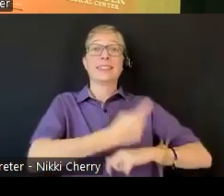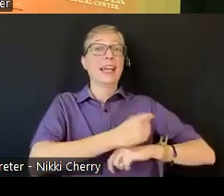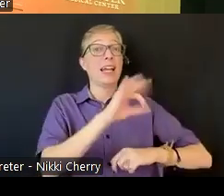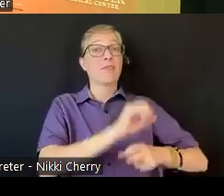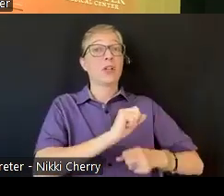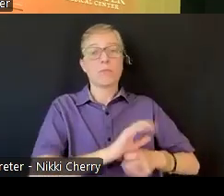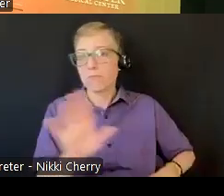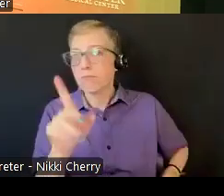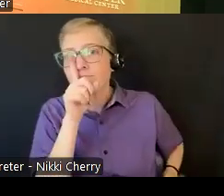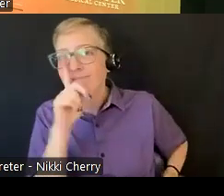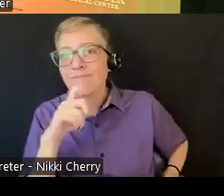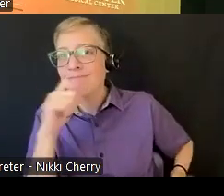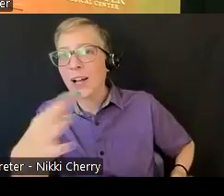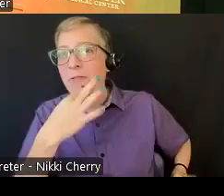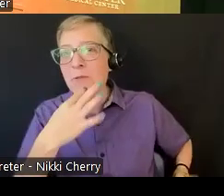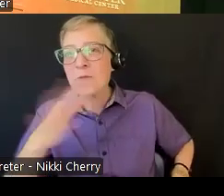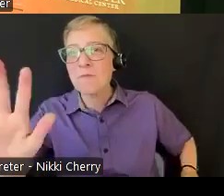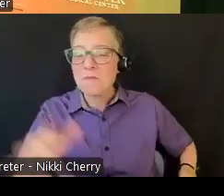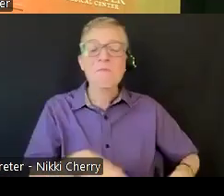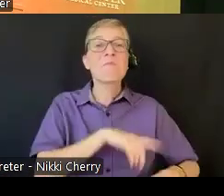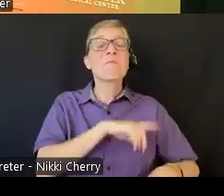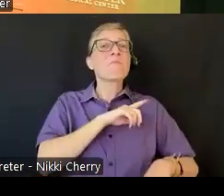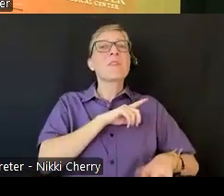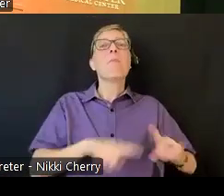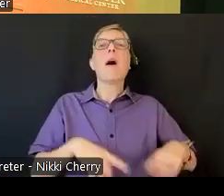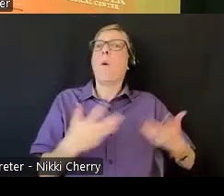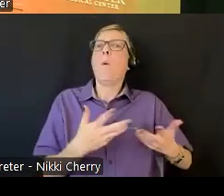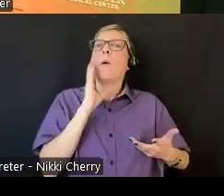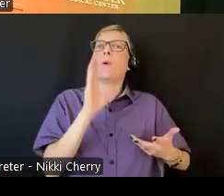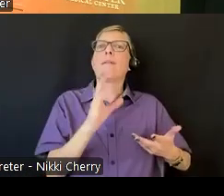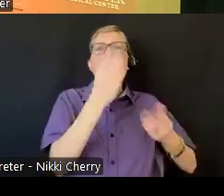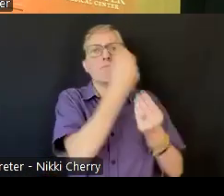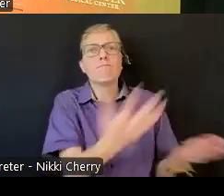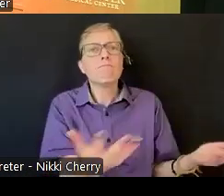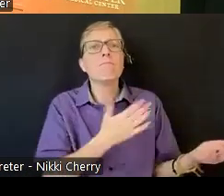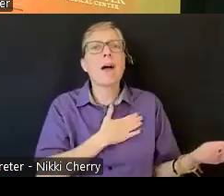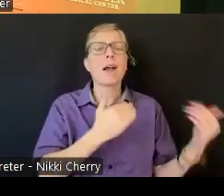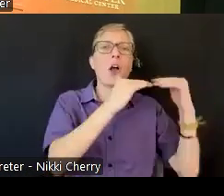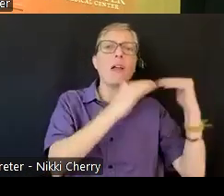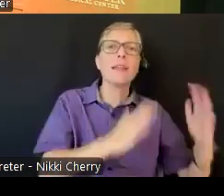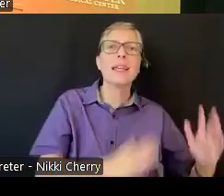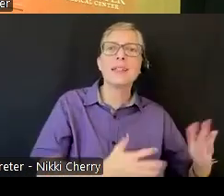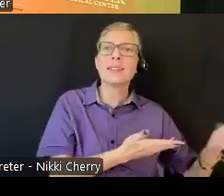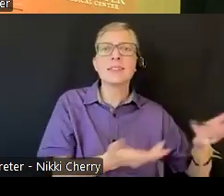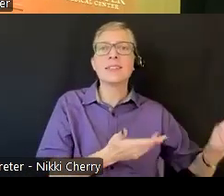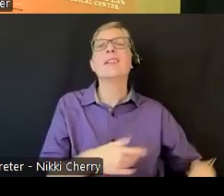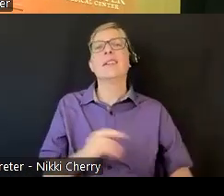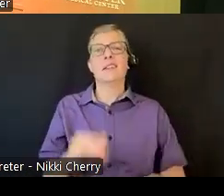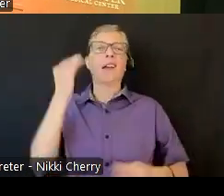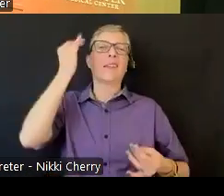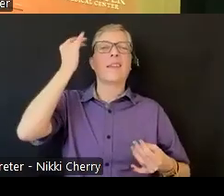soon, but those are the kind of things that I think about. Uh, um, and one of the poem that I